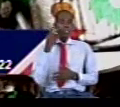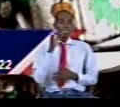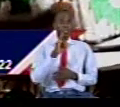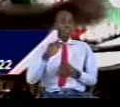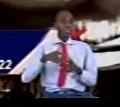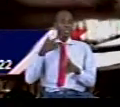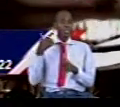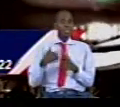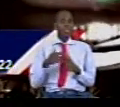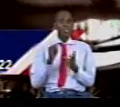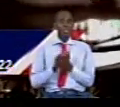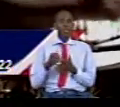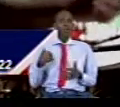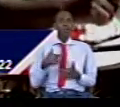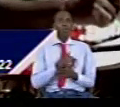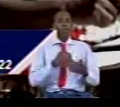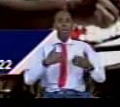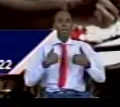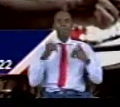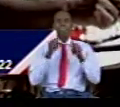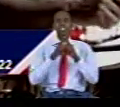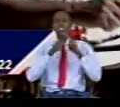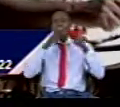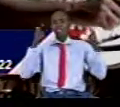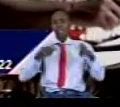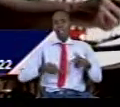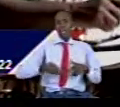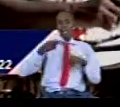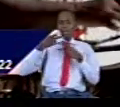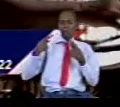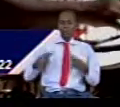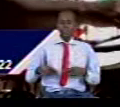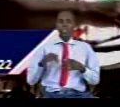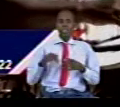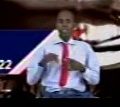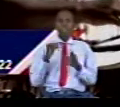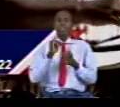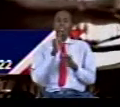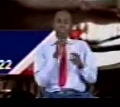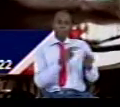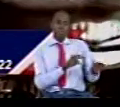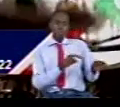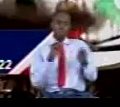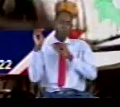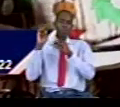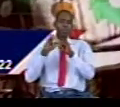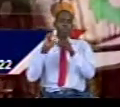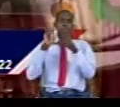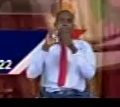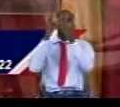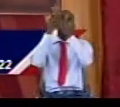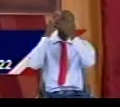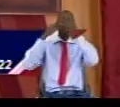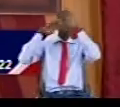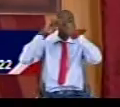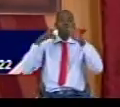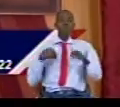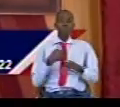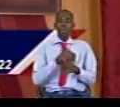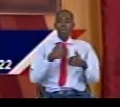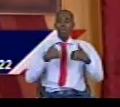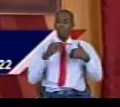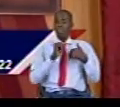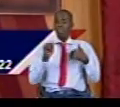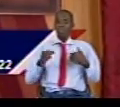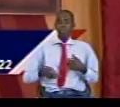we have a great high priest that is passed into the heavens. We have a great high priest and is